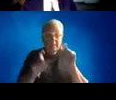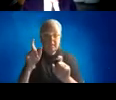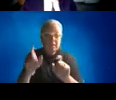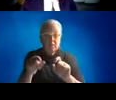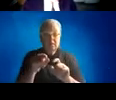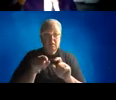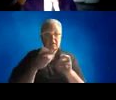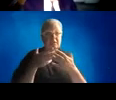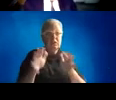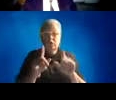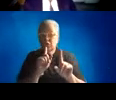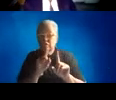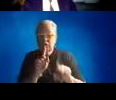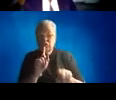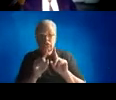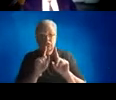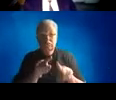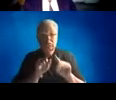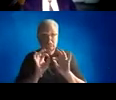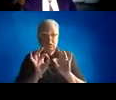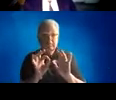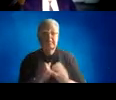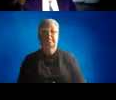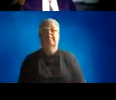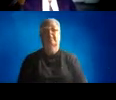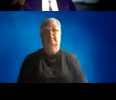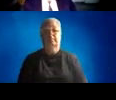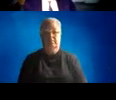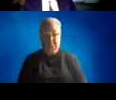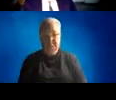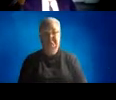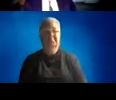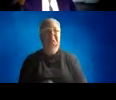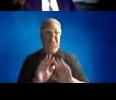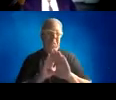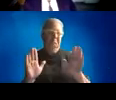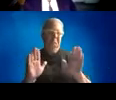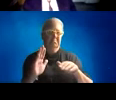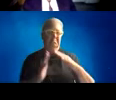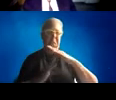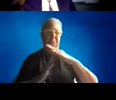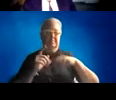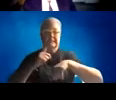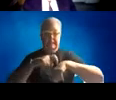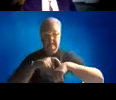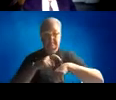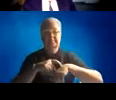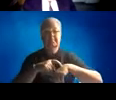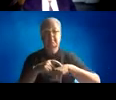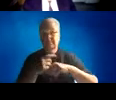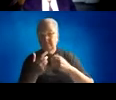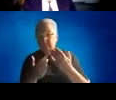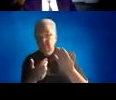Yeah, that's the time I said is now up. Who wants to read this one out? Gemma, do you want to have a go at